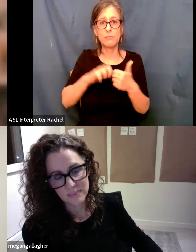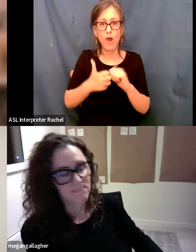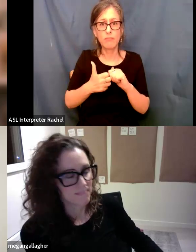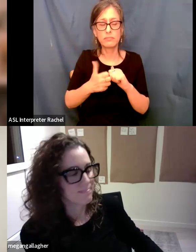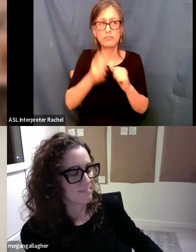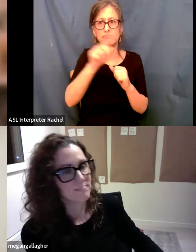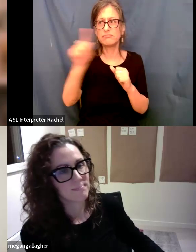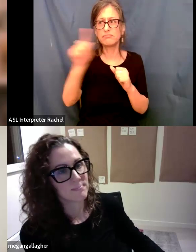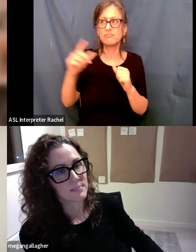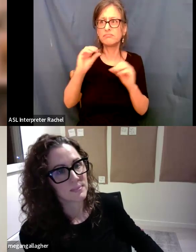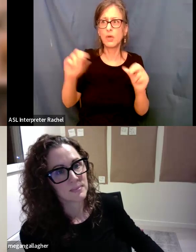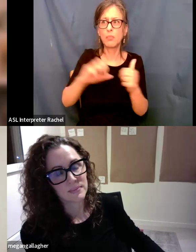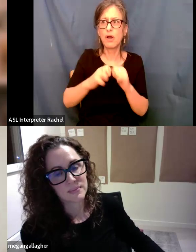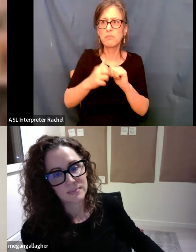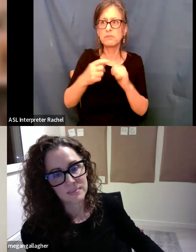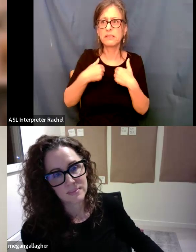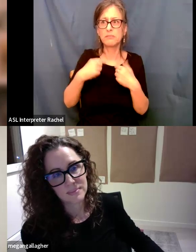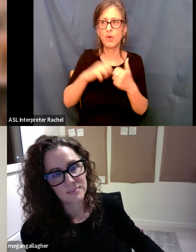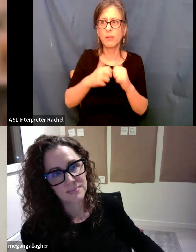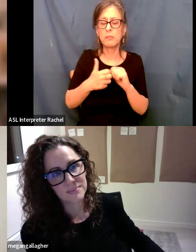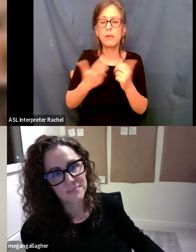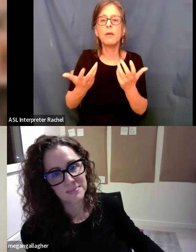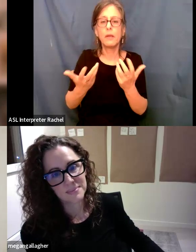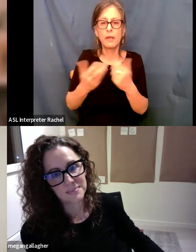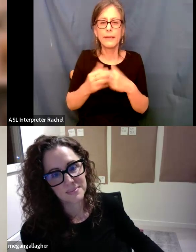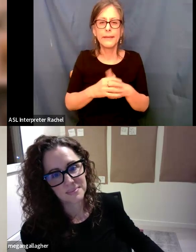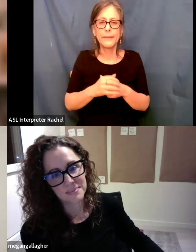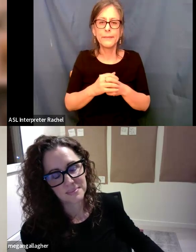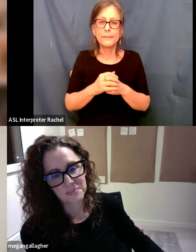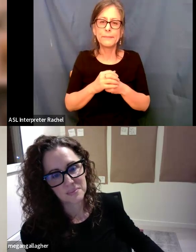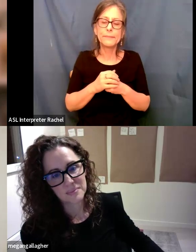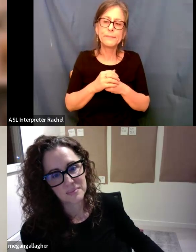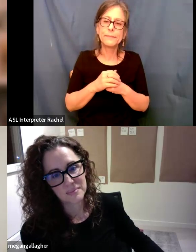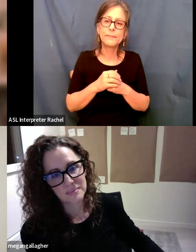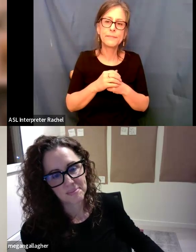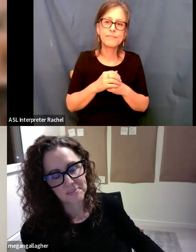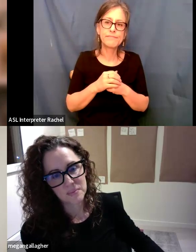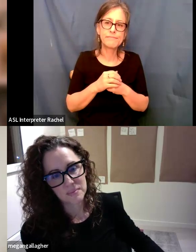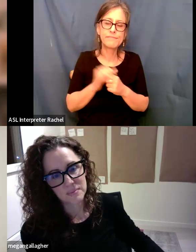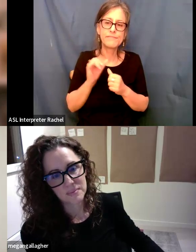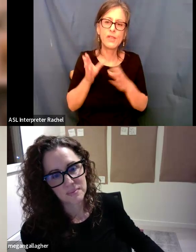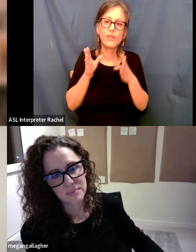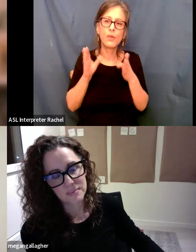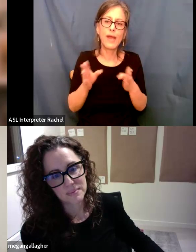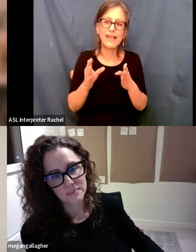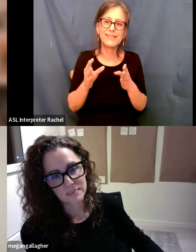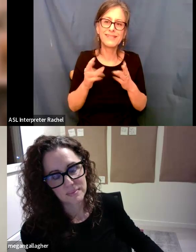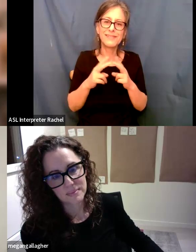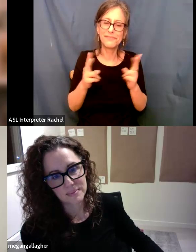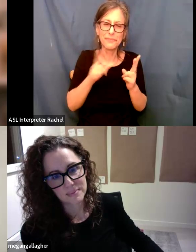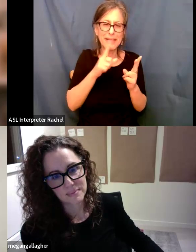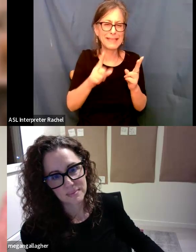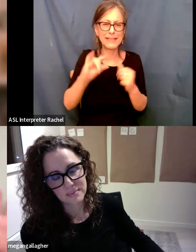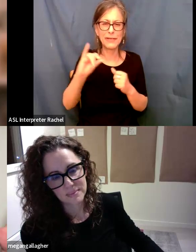one else is. And it is this thing where, in kind of this most, I don't know, like in a way that is such a joy